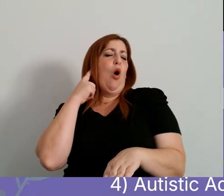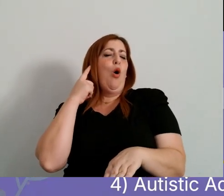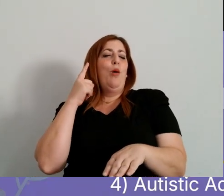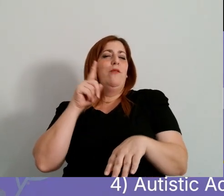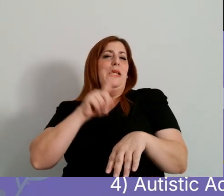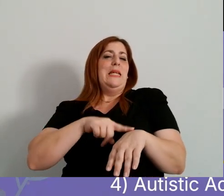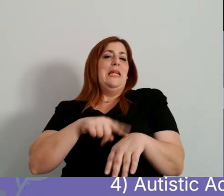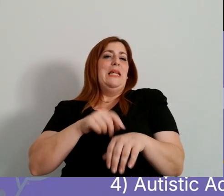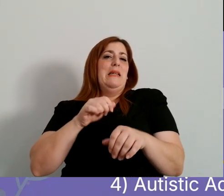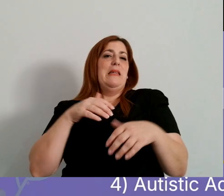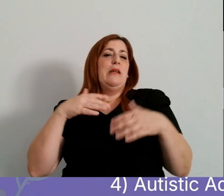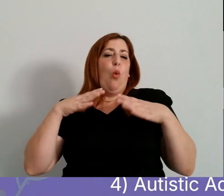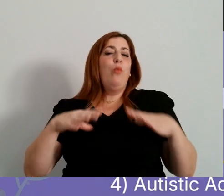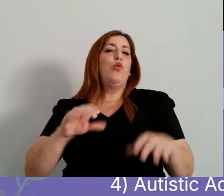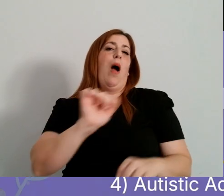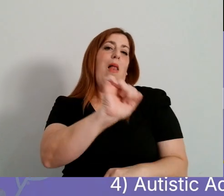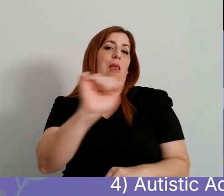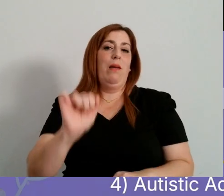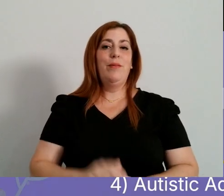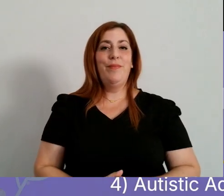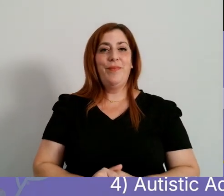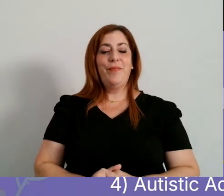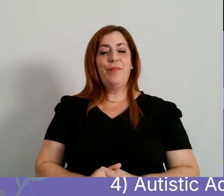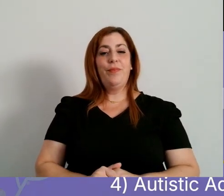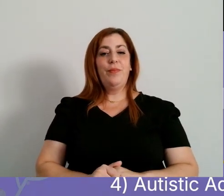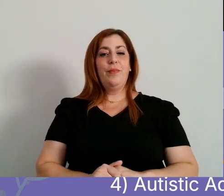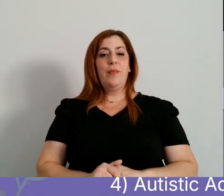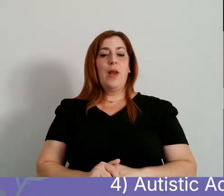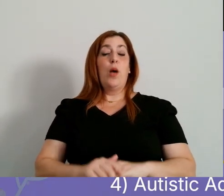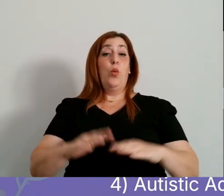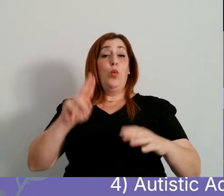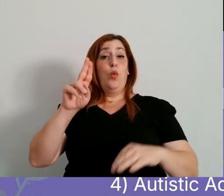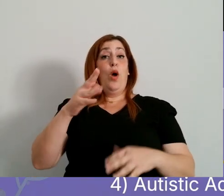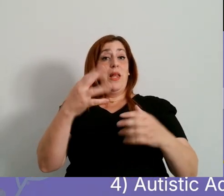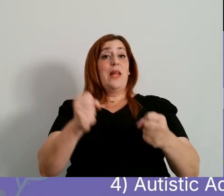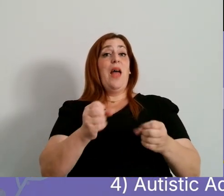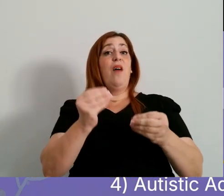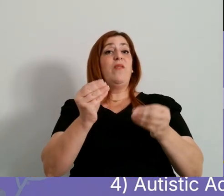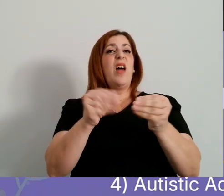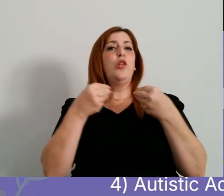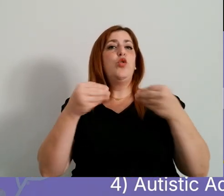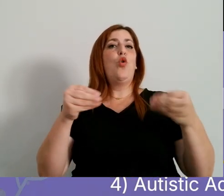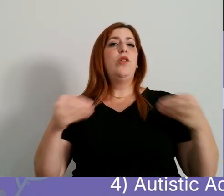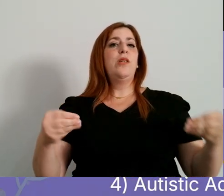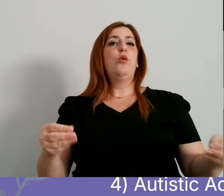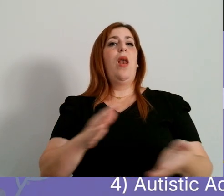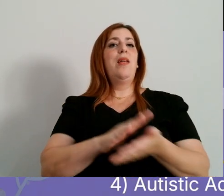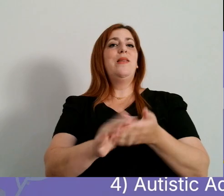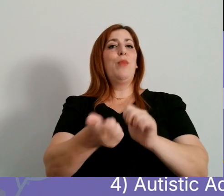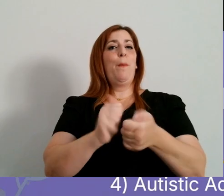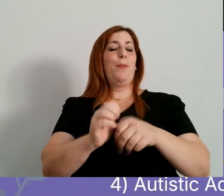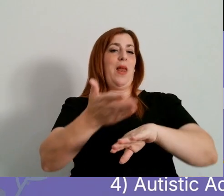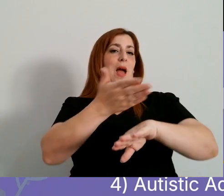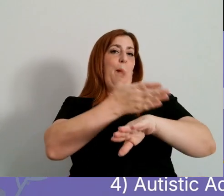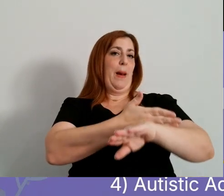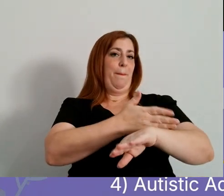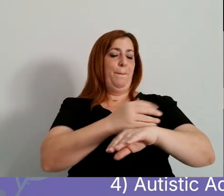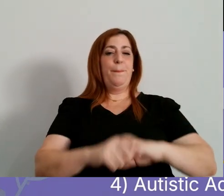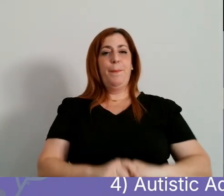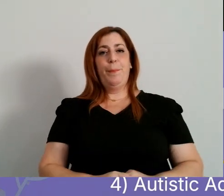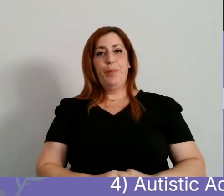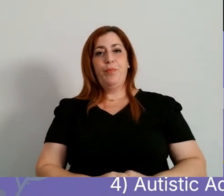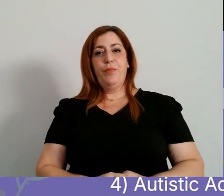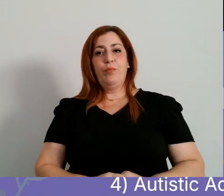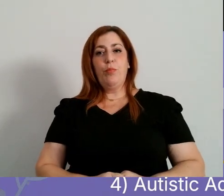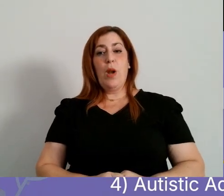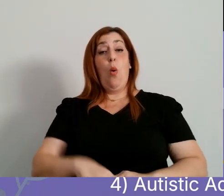own time, and we had pre-prepared materials as well so that the sessions were more structured. In